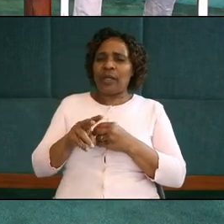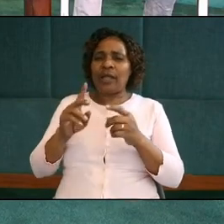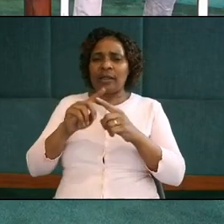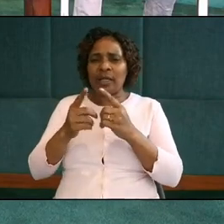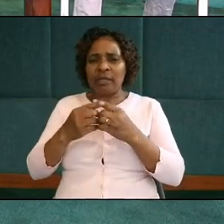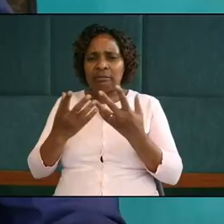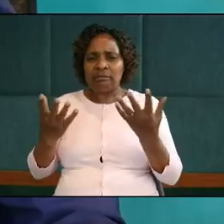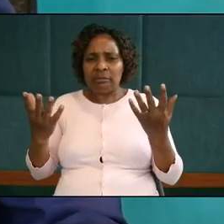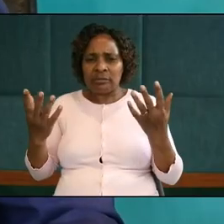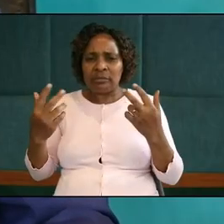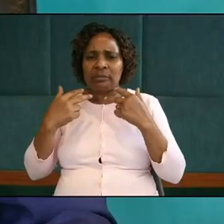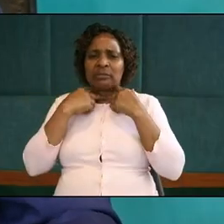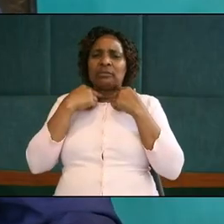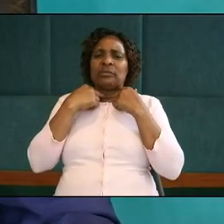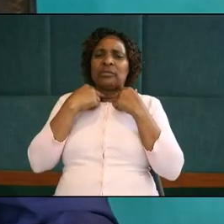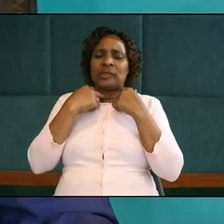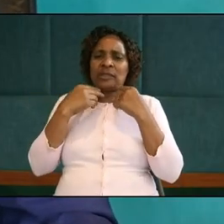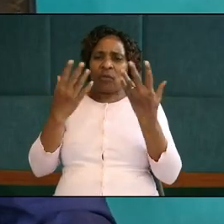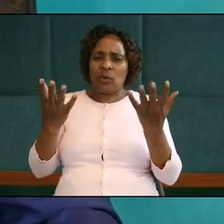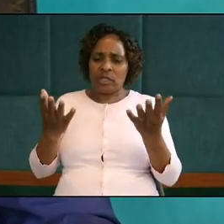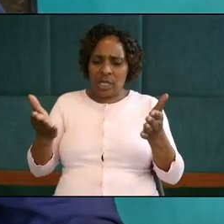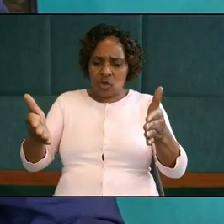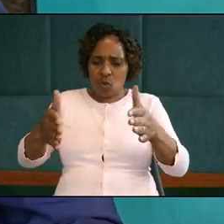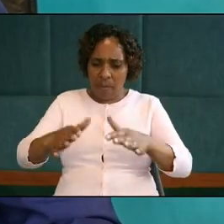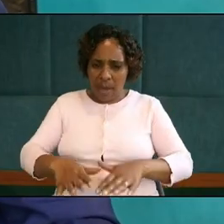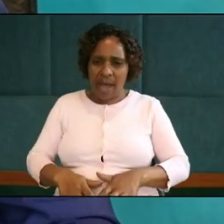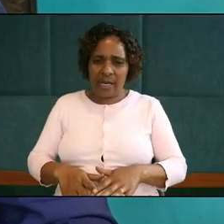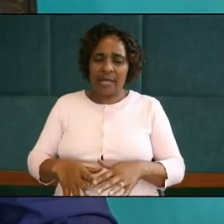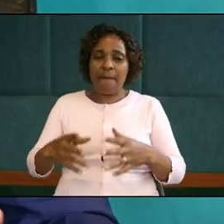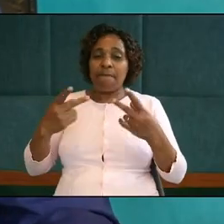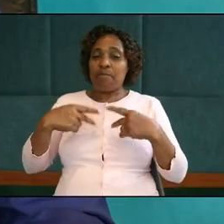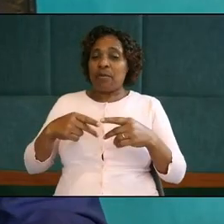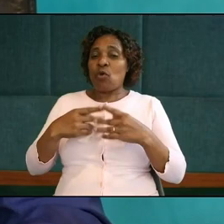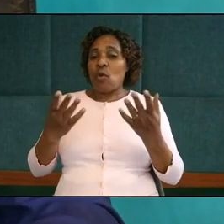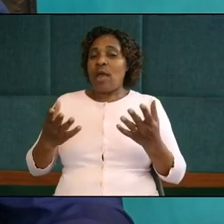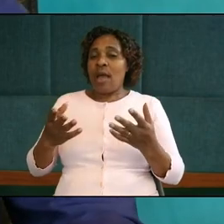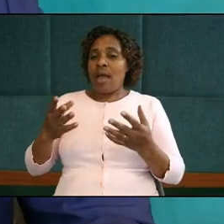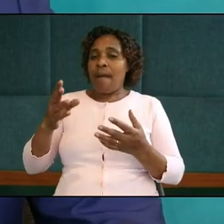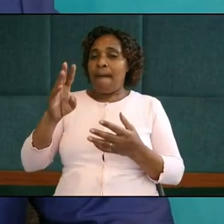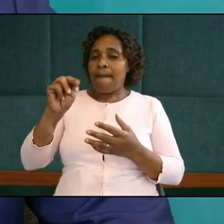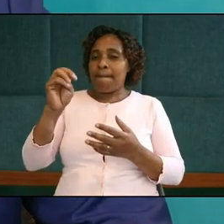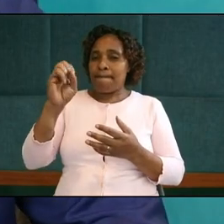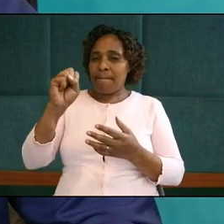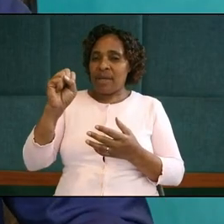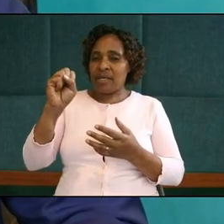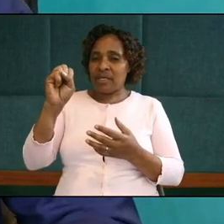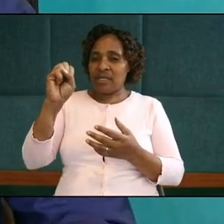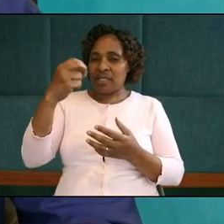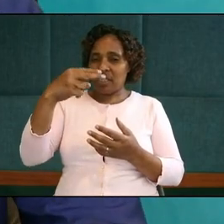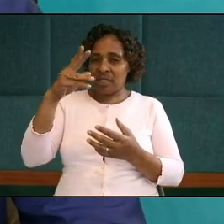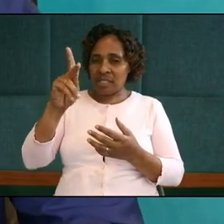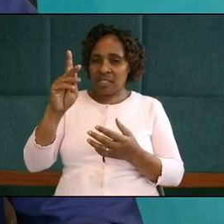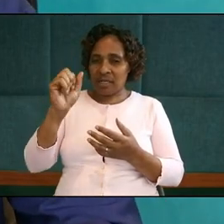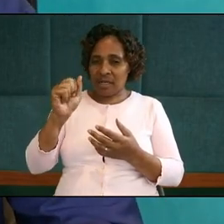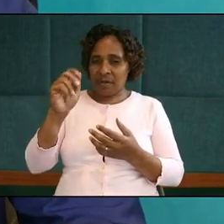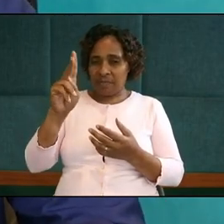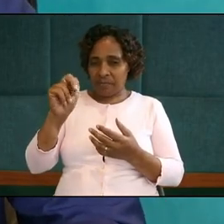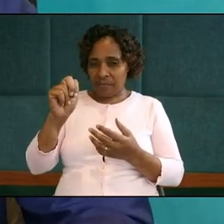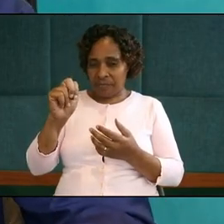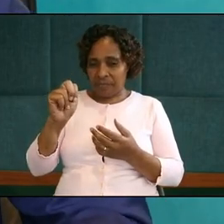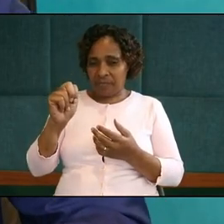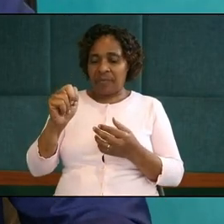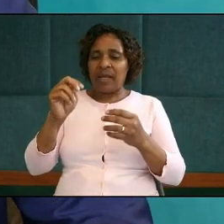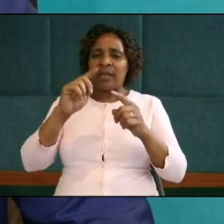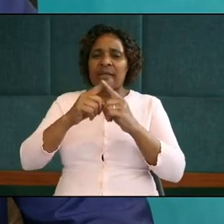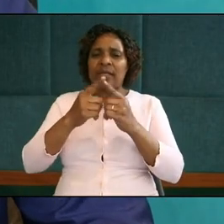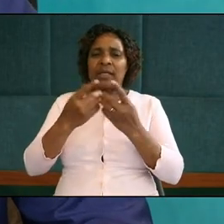you have a mass funeral in Beth Shemesh just for that little thing, huh? Yeah, but now let's move on to the key text that Seth read very well,